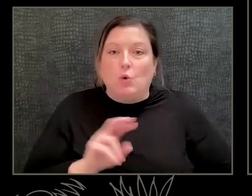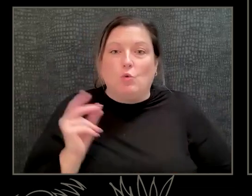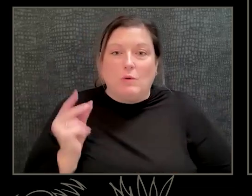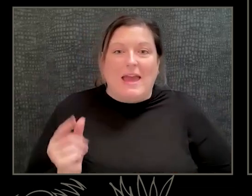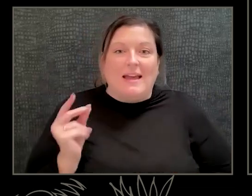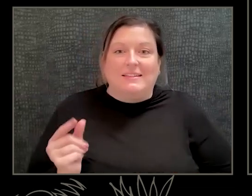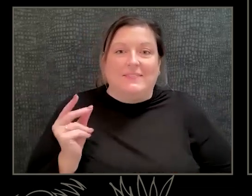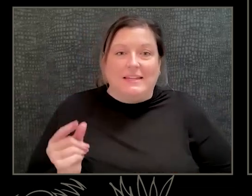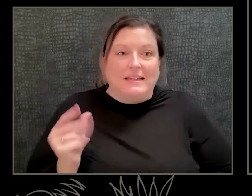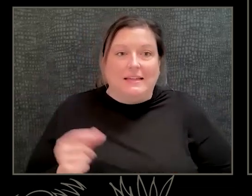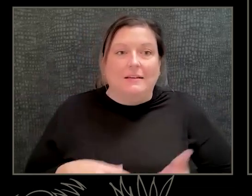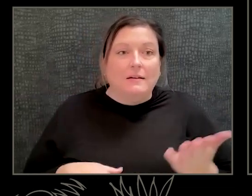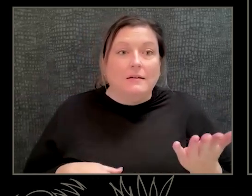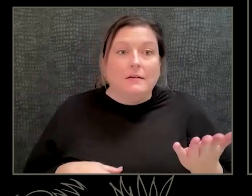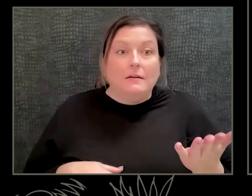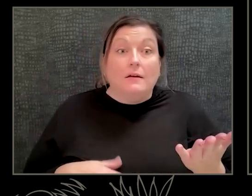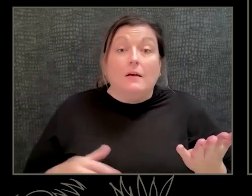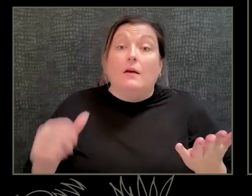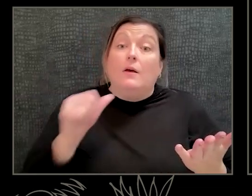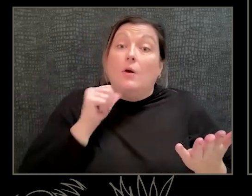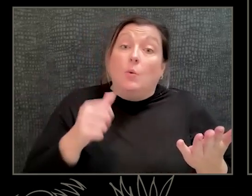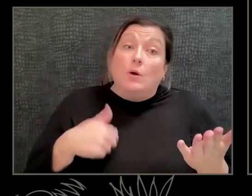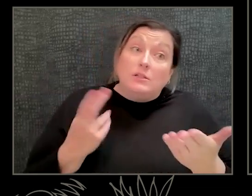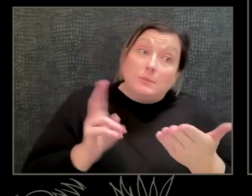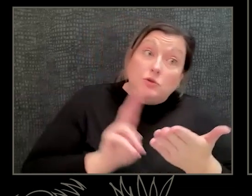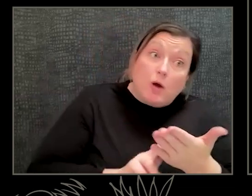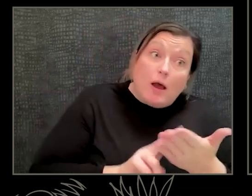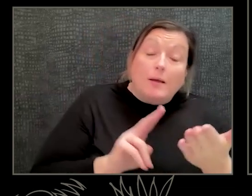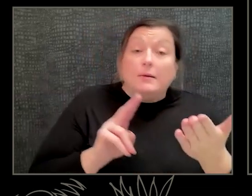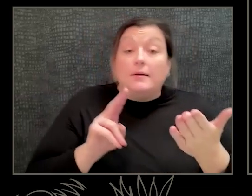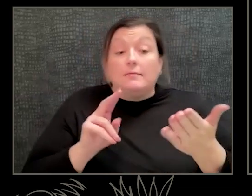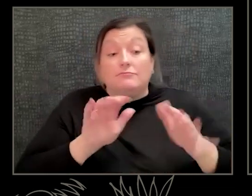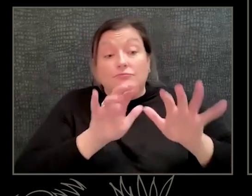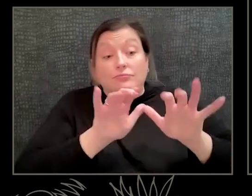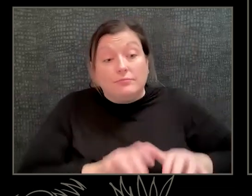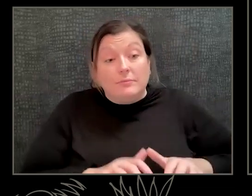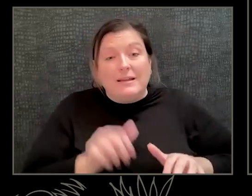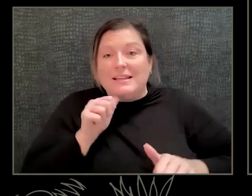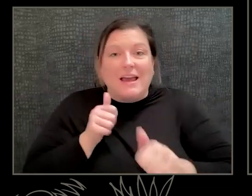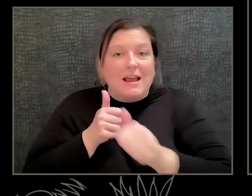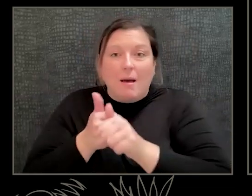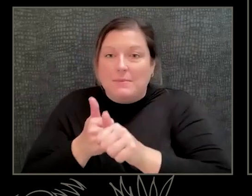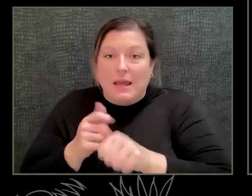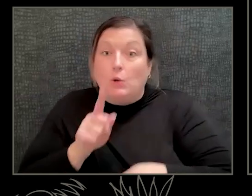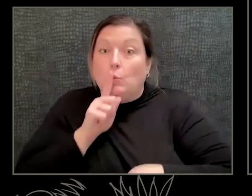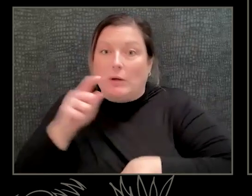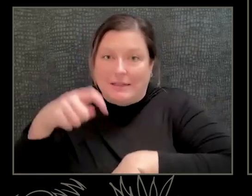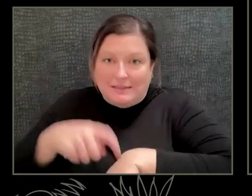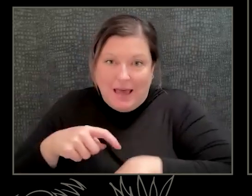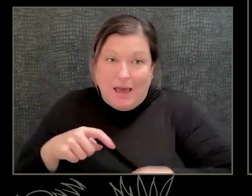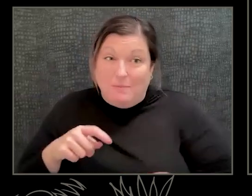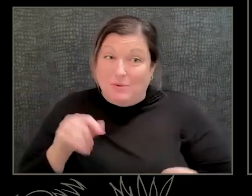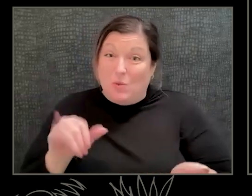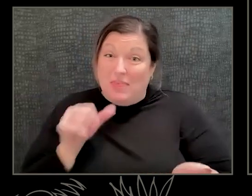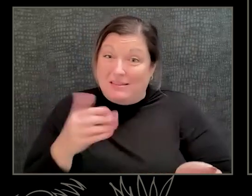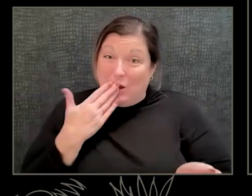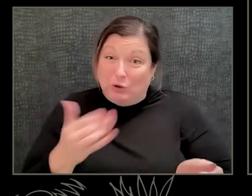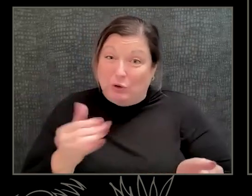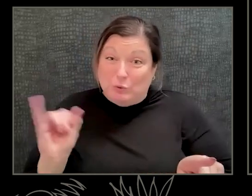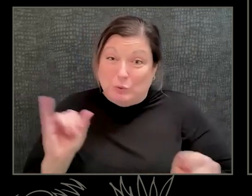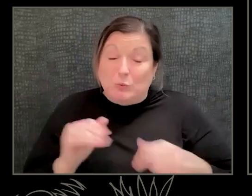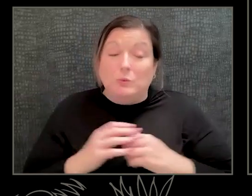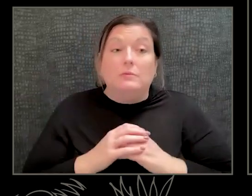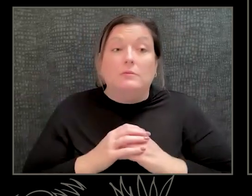of subscribing and updating the content in real time, and so that's not good as well. One thing that we could